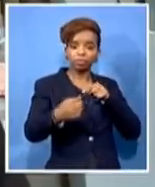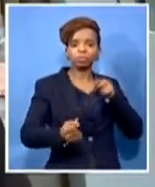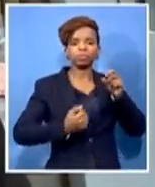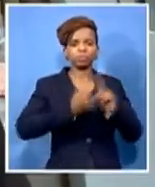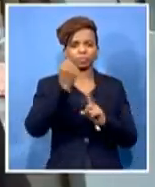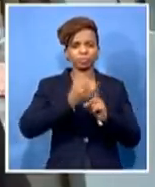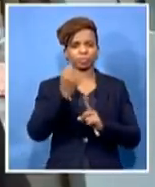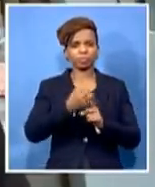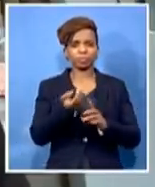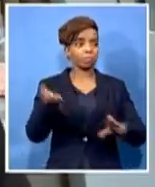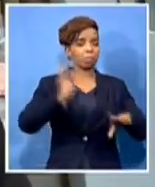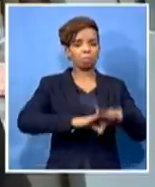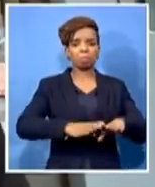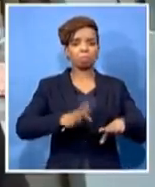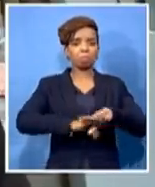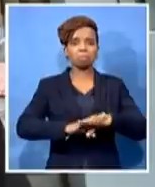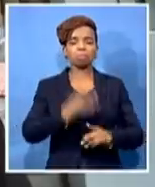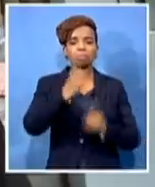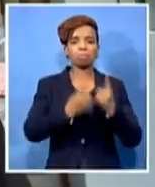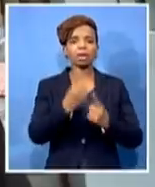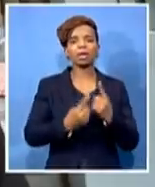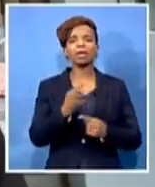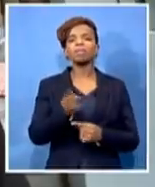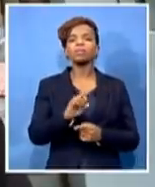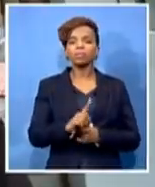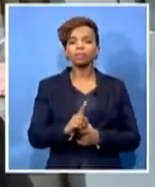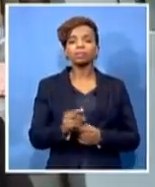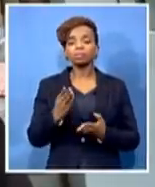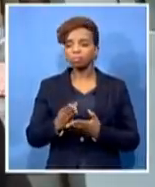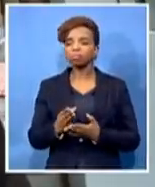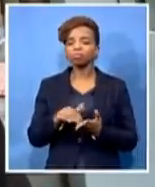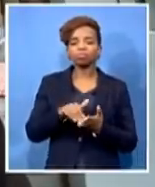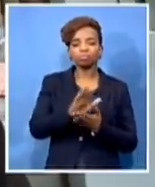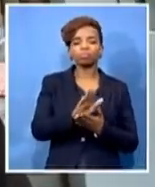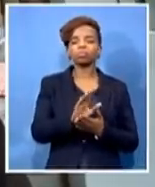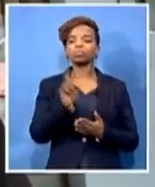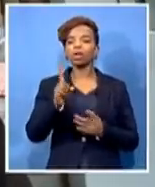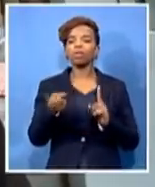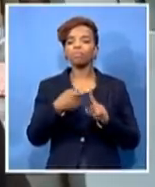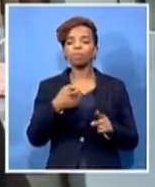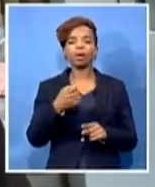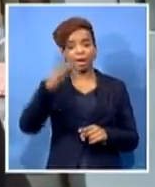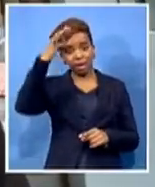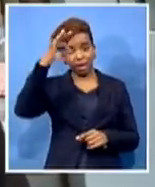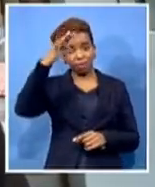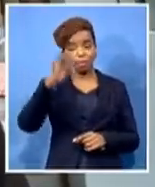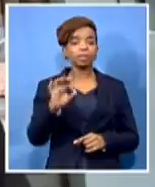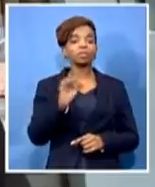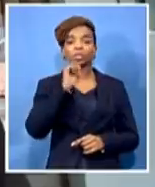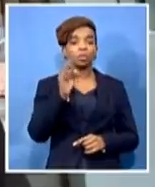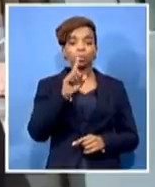electorate in order to unseat you out of government. And that's not what happens in mature democracies. Let's